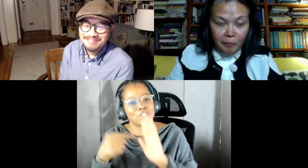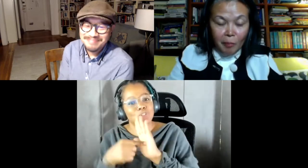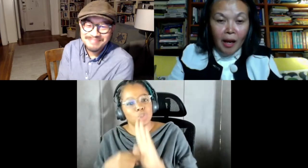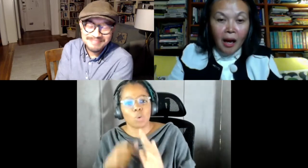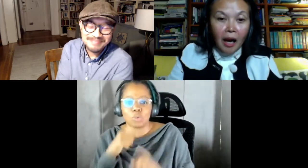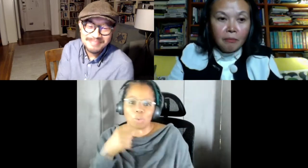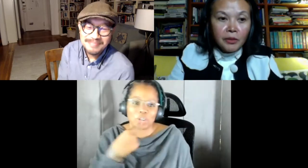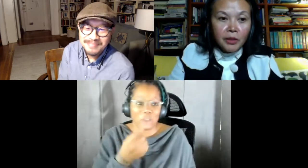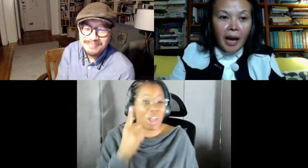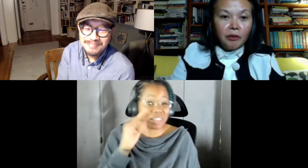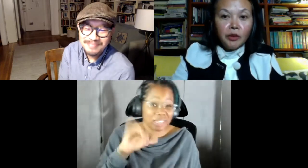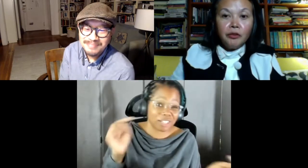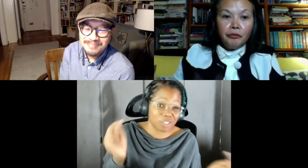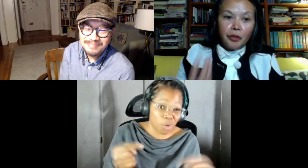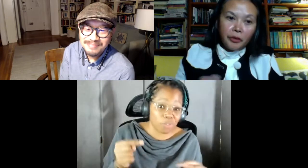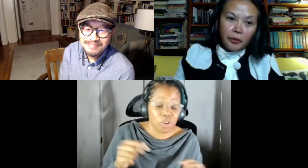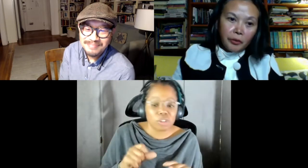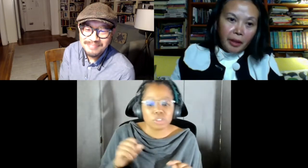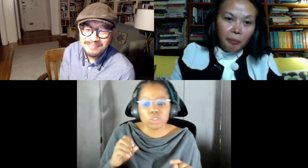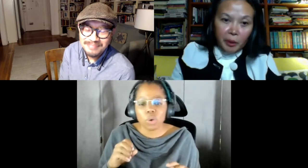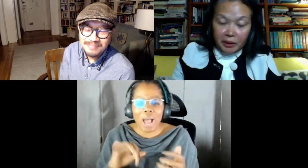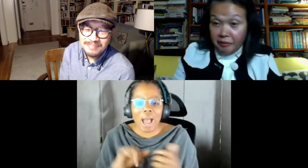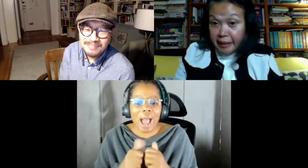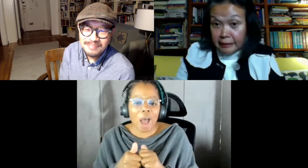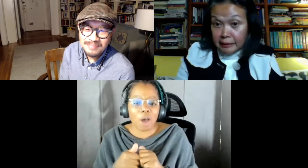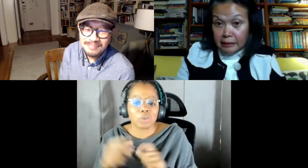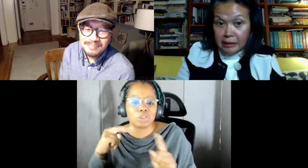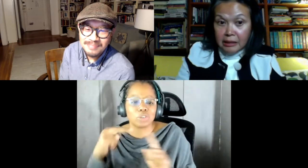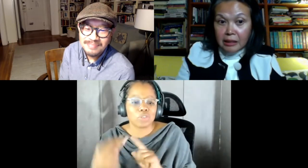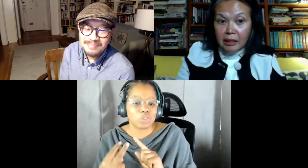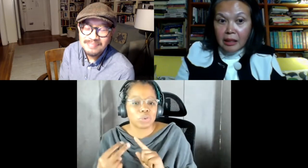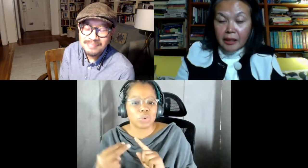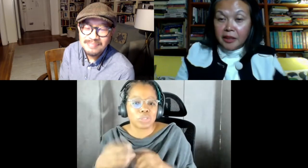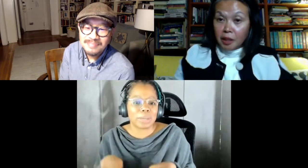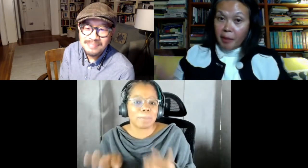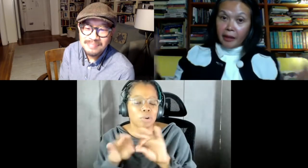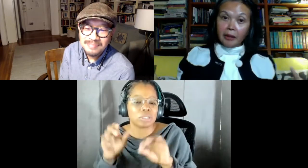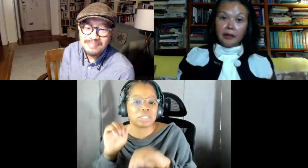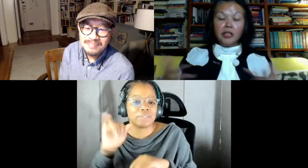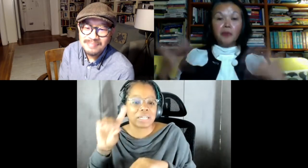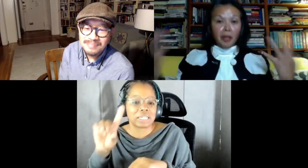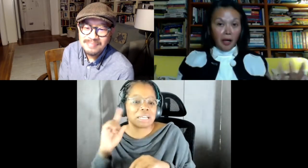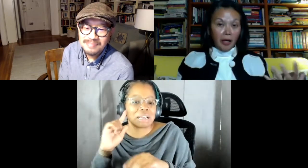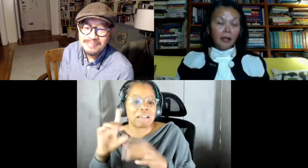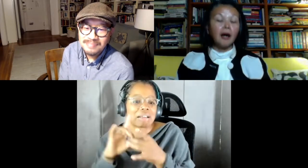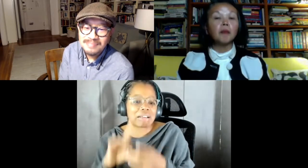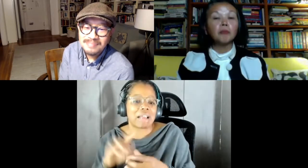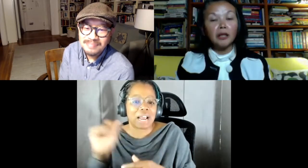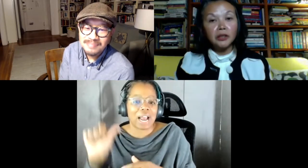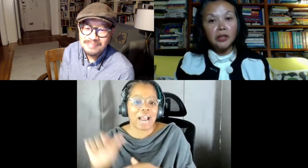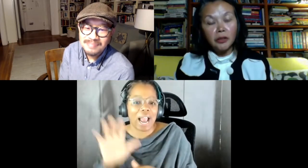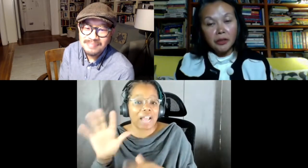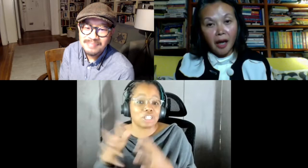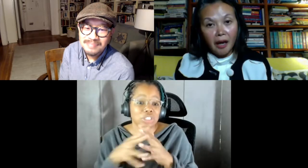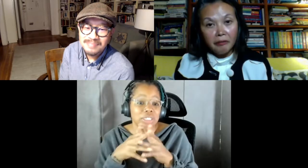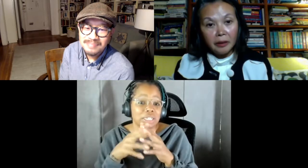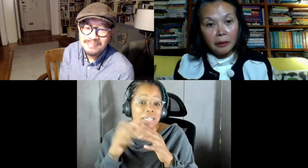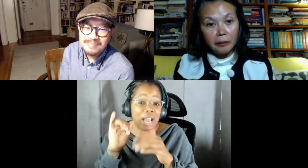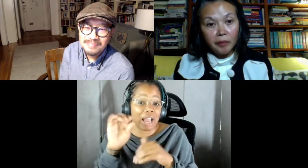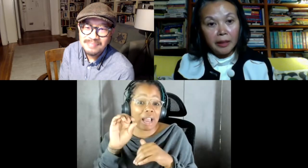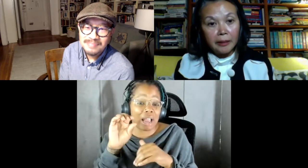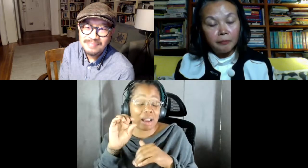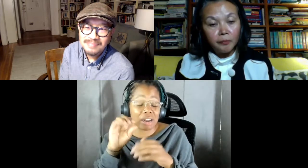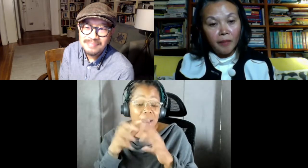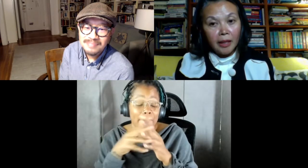harmful. So how do you view the importance of identity in Asian American art? Here we are launching your